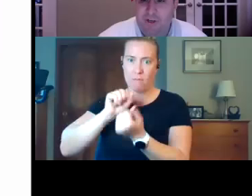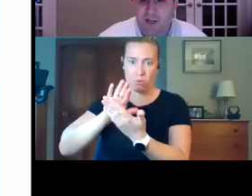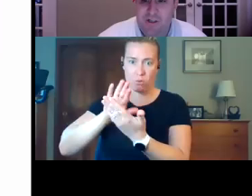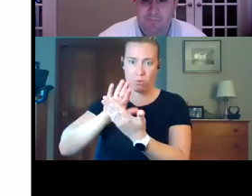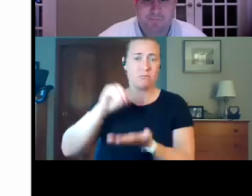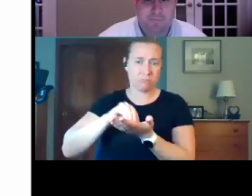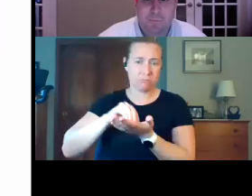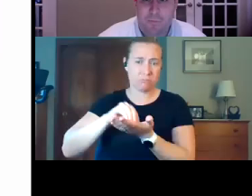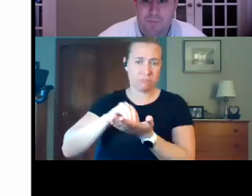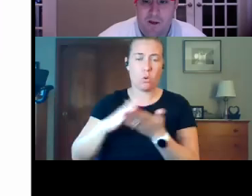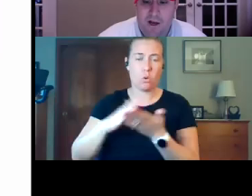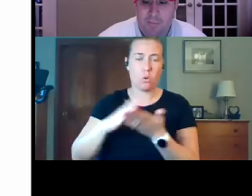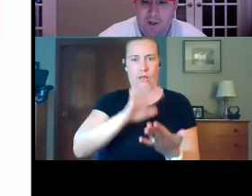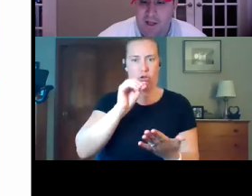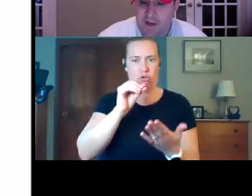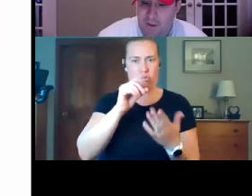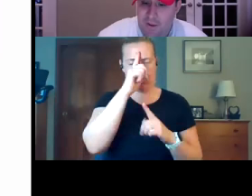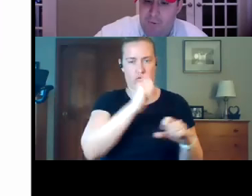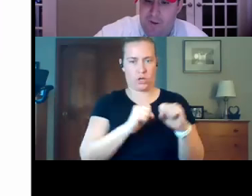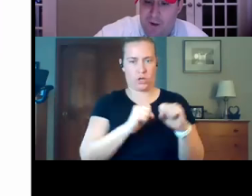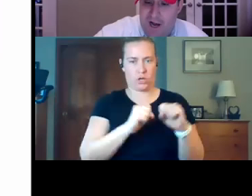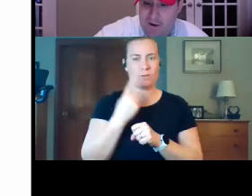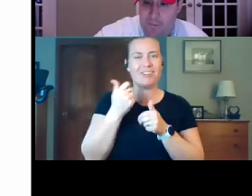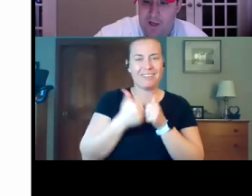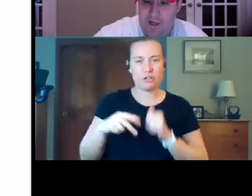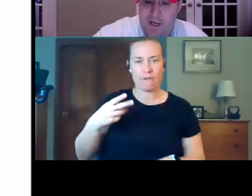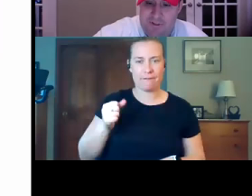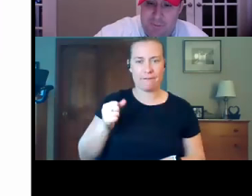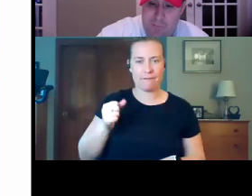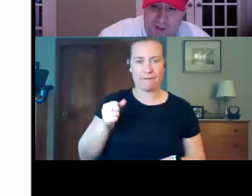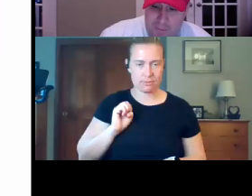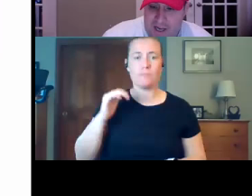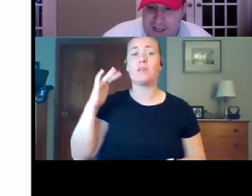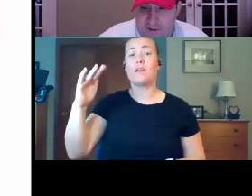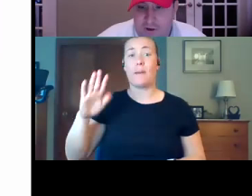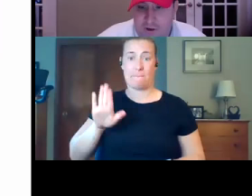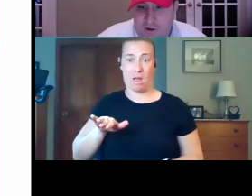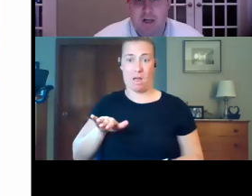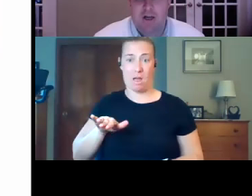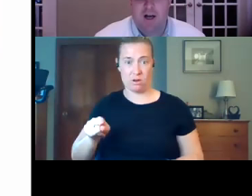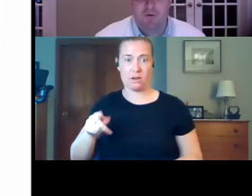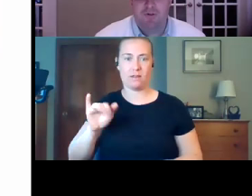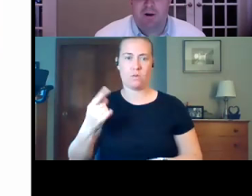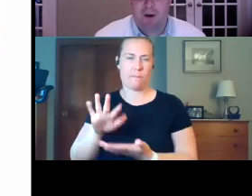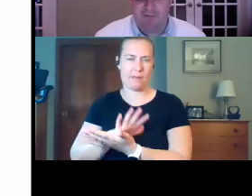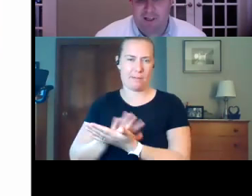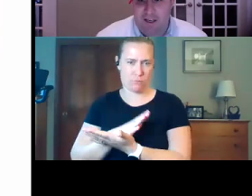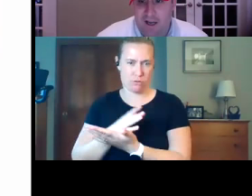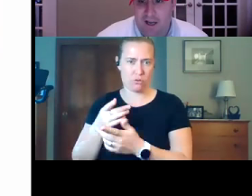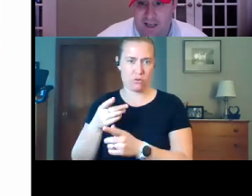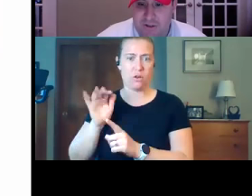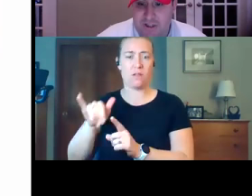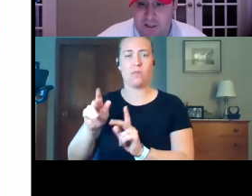of implementation. And then the paper on the bottom is a paper led by Kia Turner, who's now at